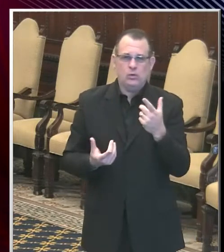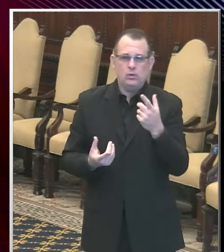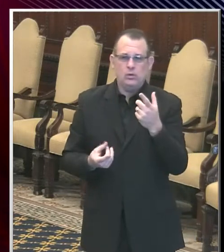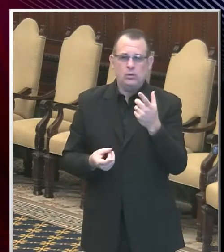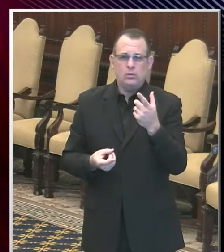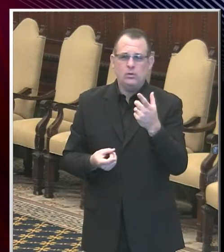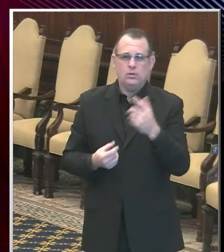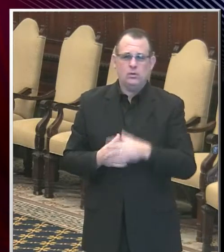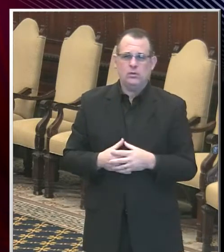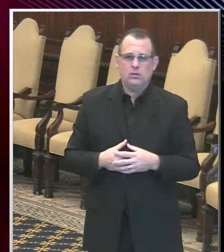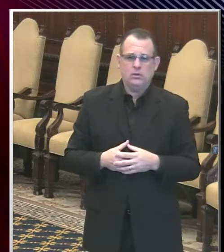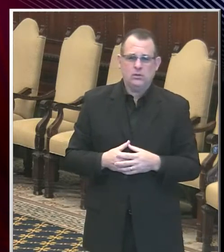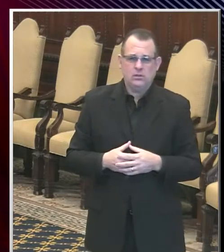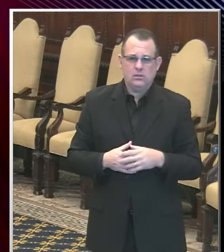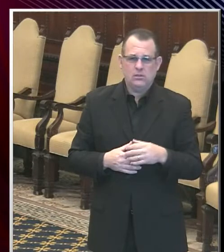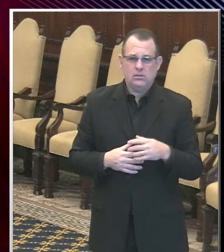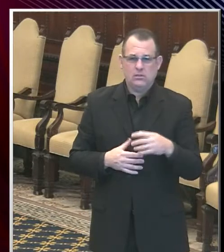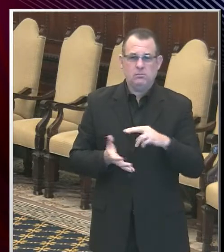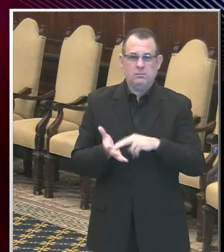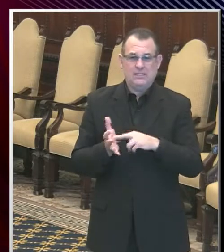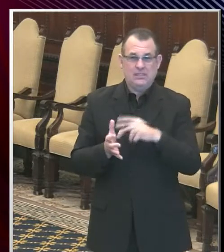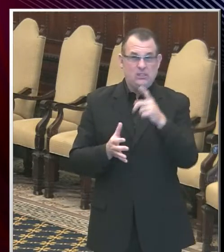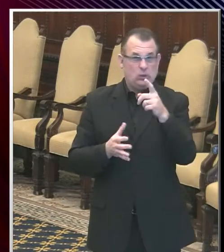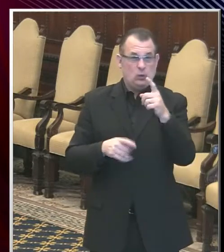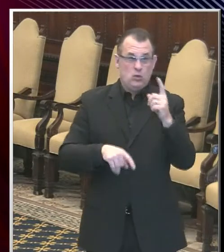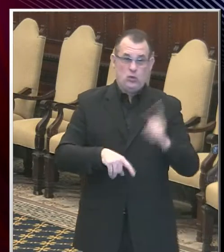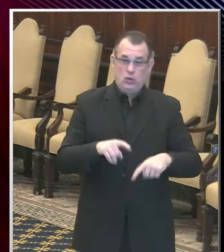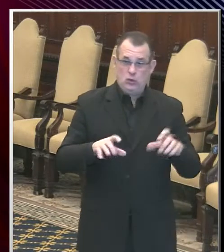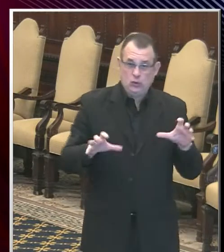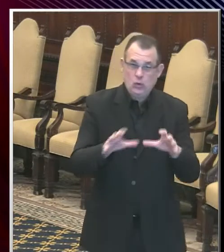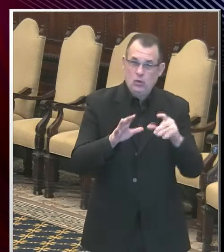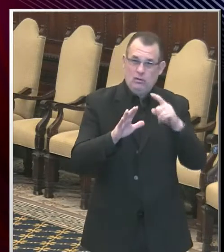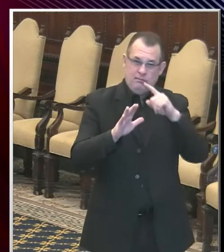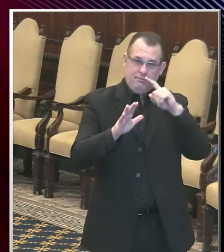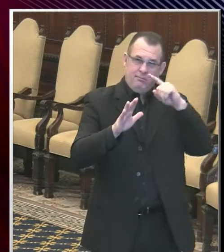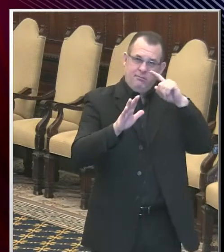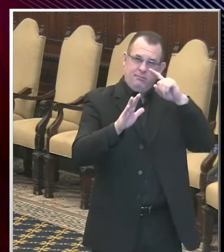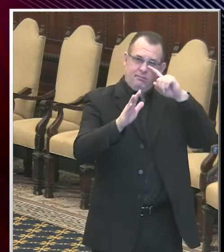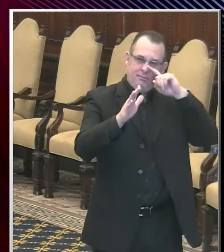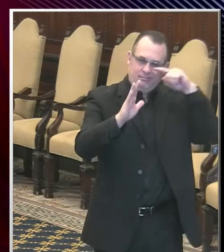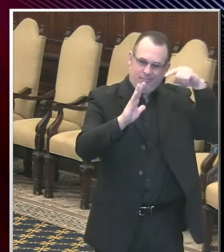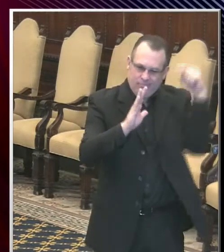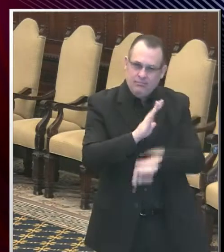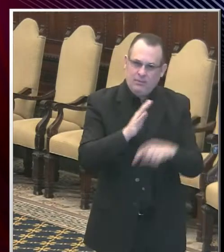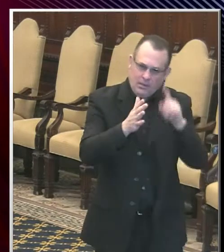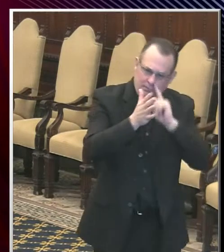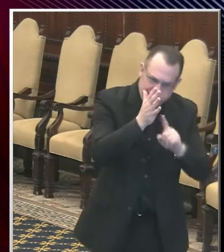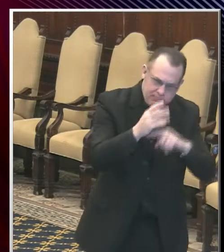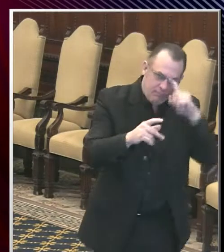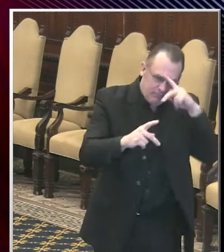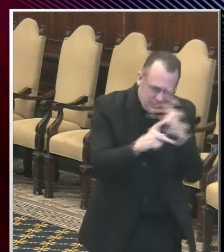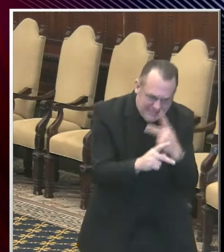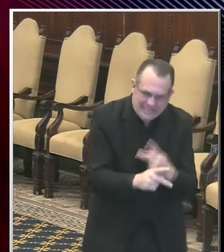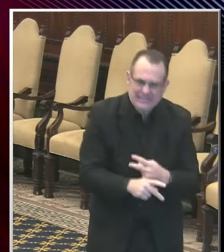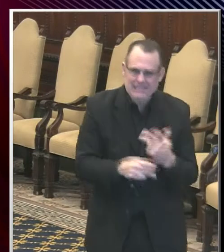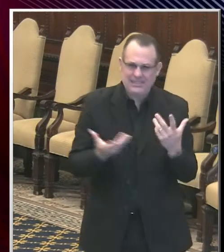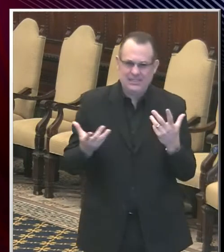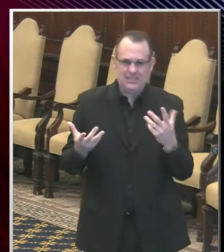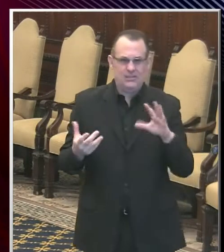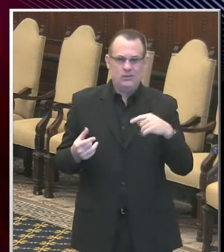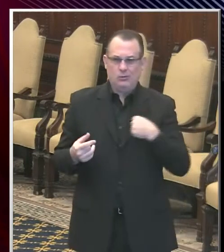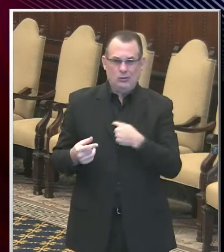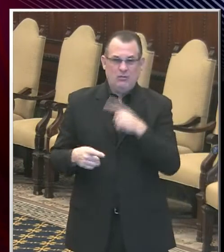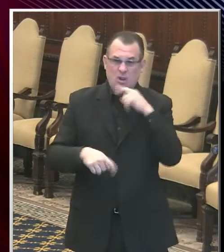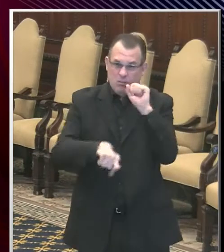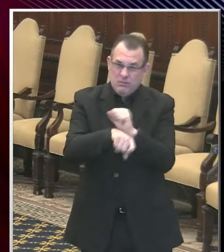sense that you weren't able to do maybe a deeper dive that you would have liked because of the time restrictions? We did a pretty deep dive. I mean,